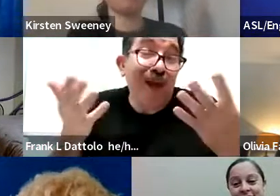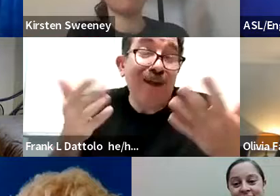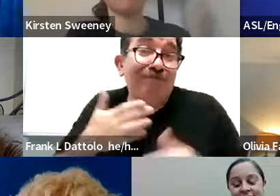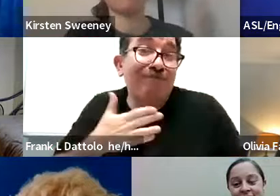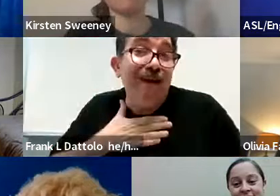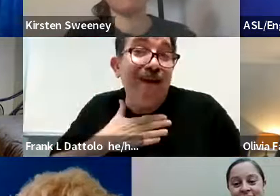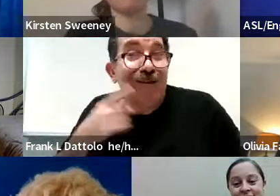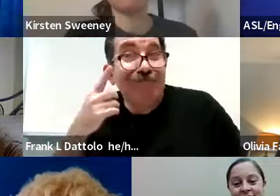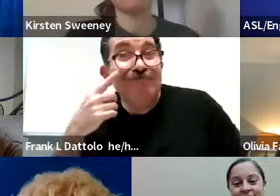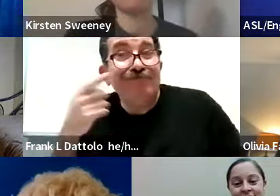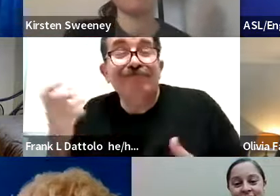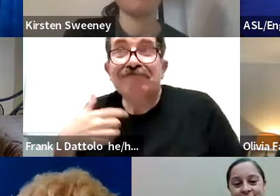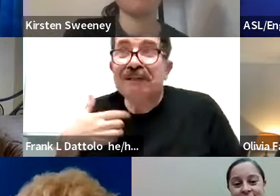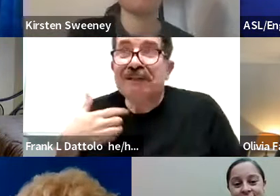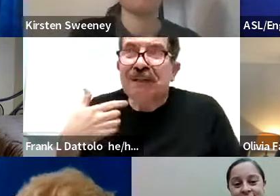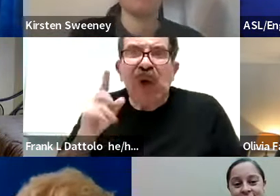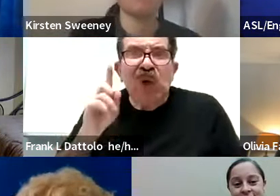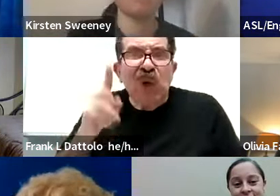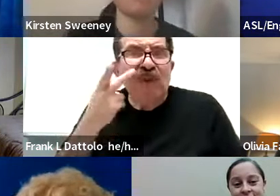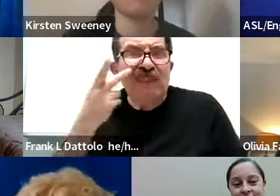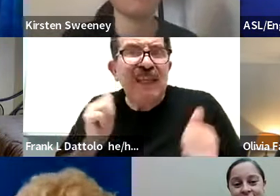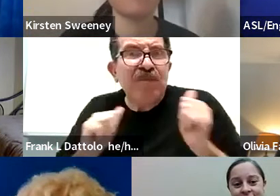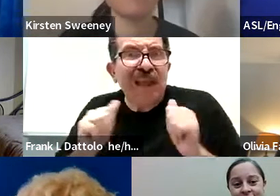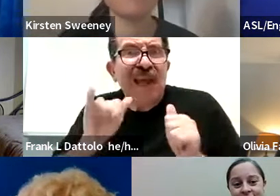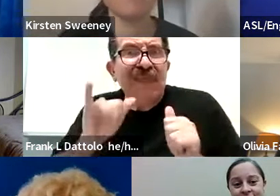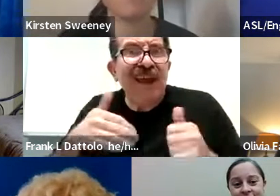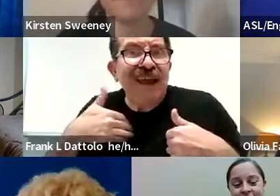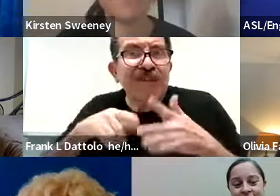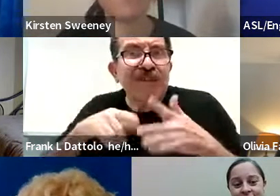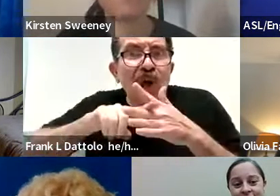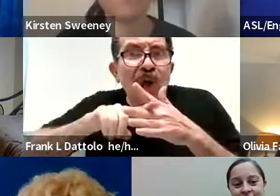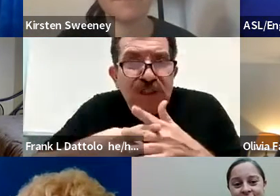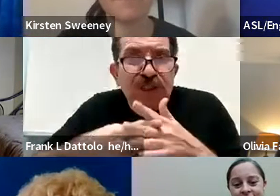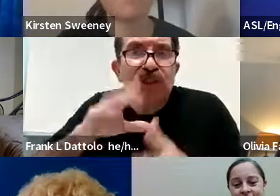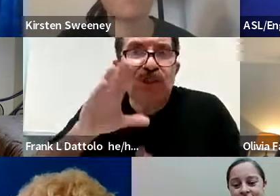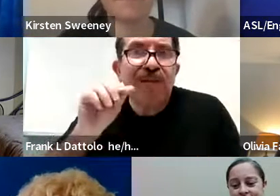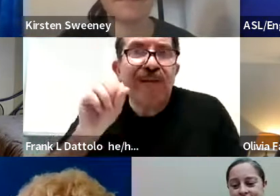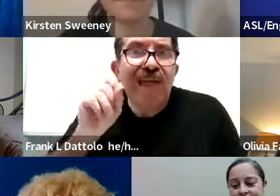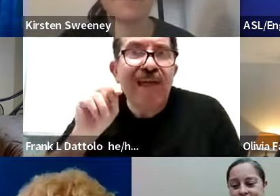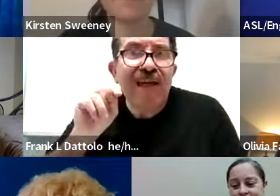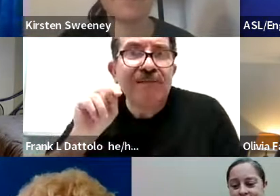Yeah, perfect theater night would be